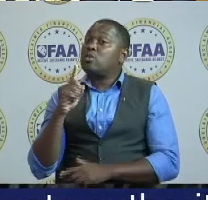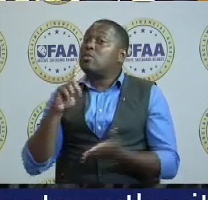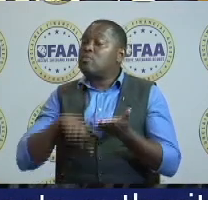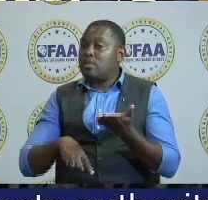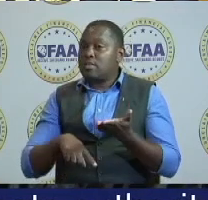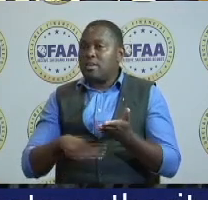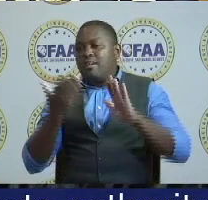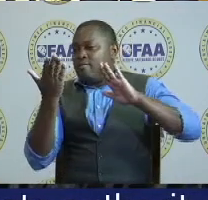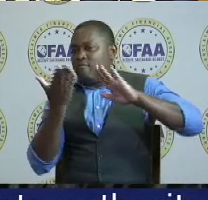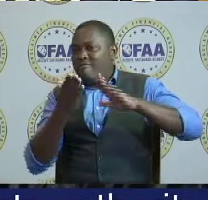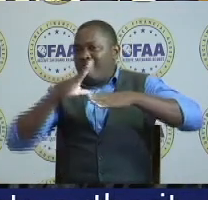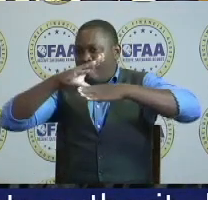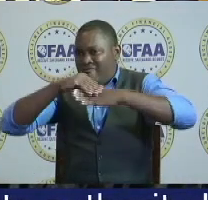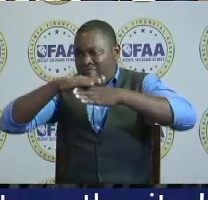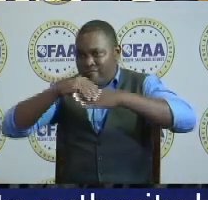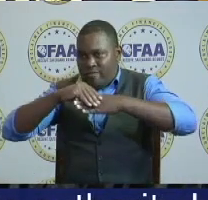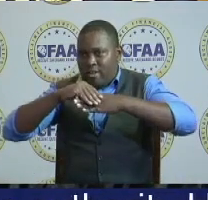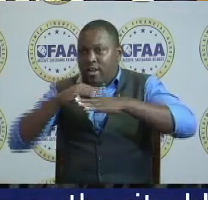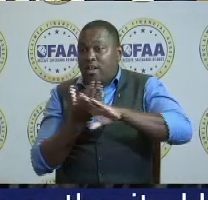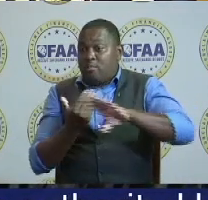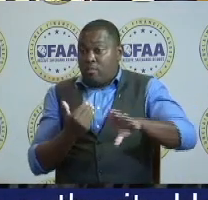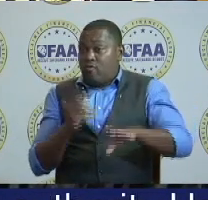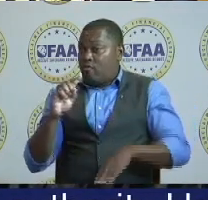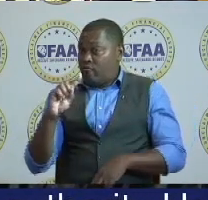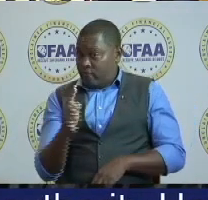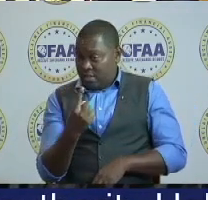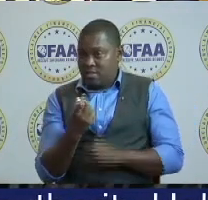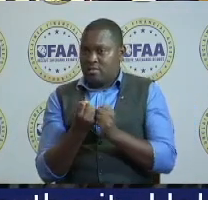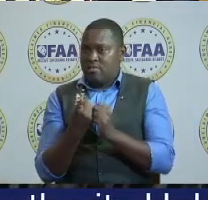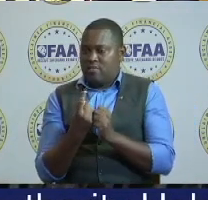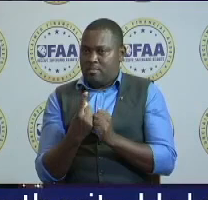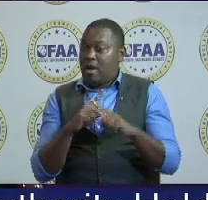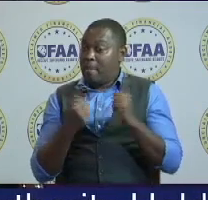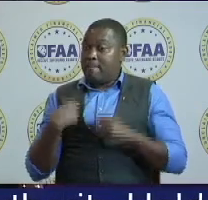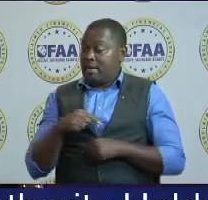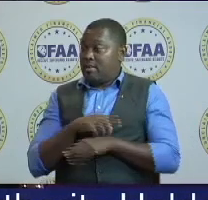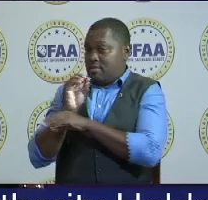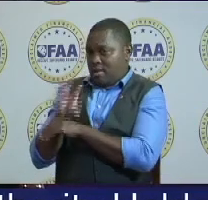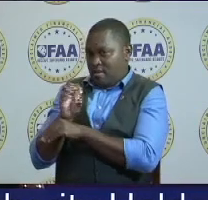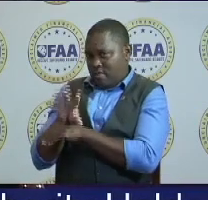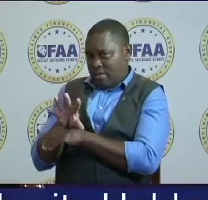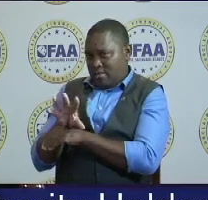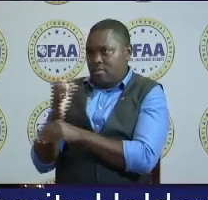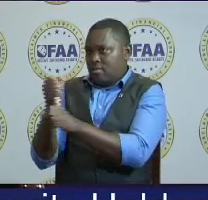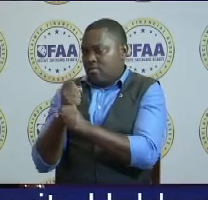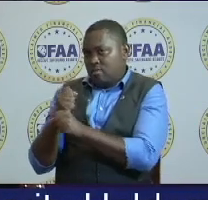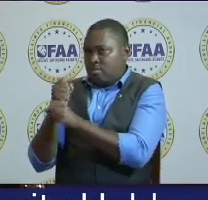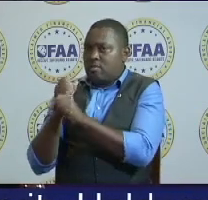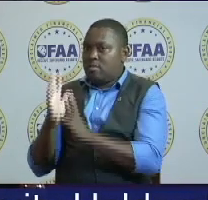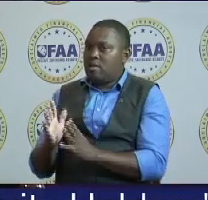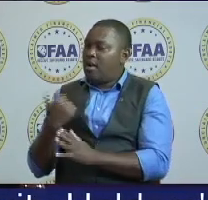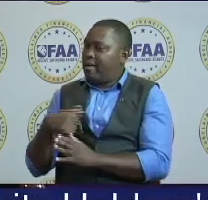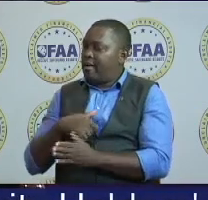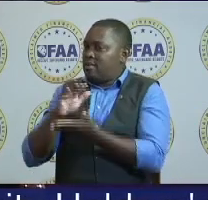on or before 1st of November. But our advice as authority to our holders is that we